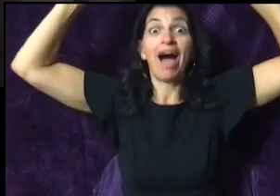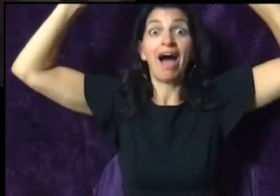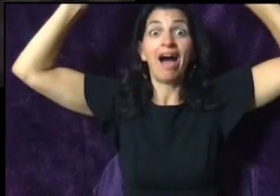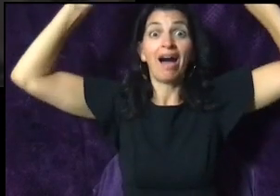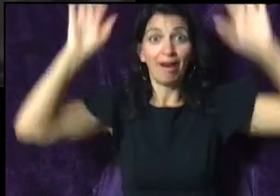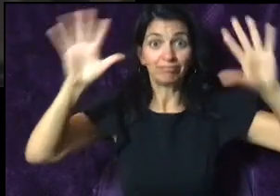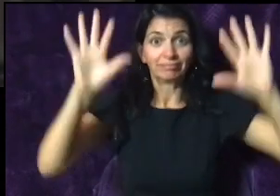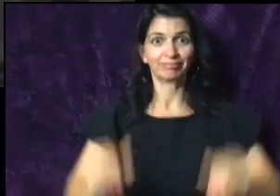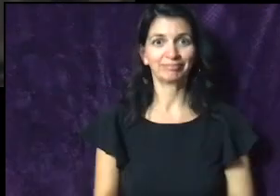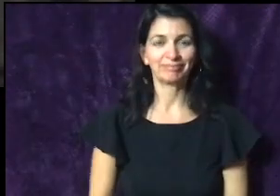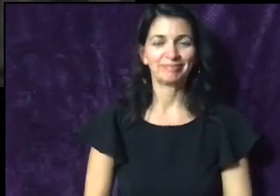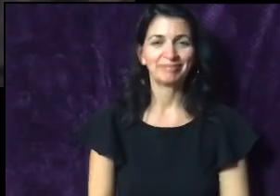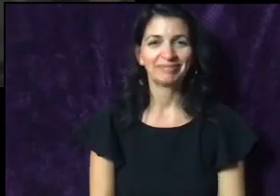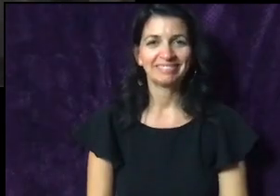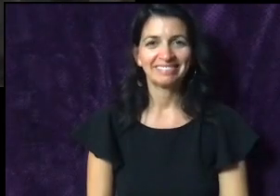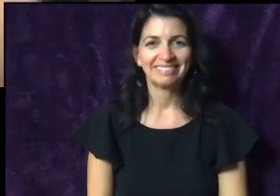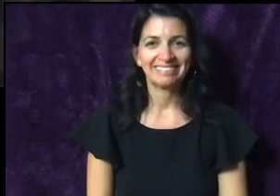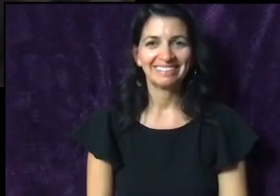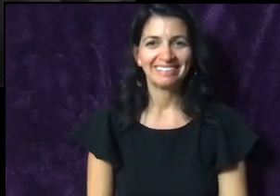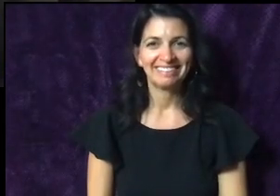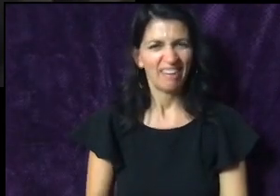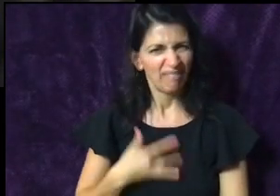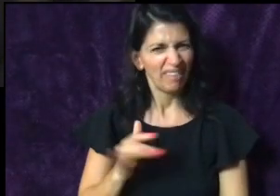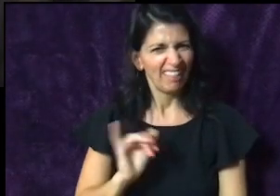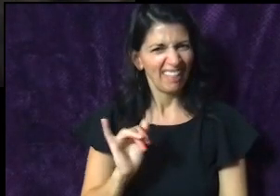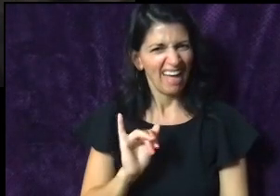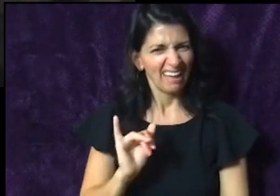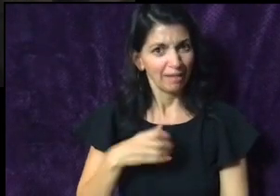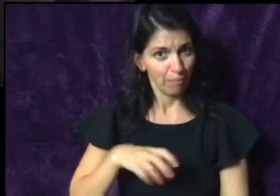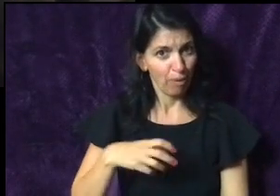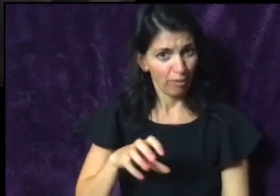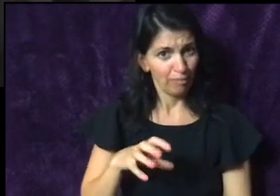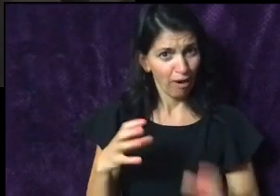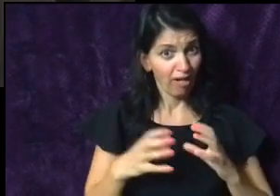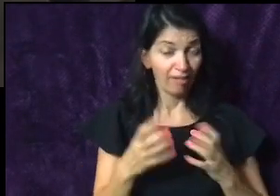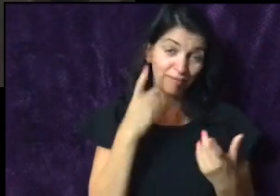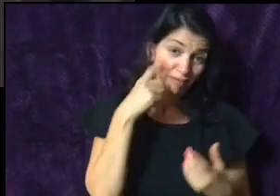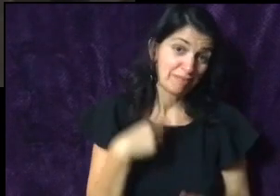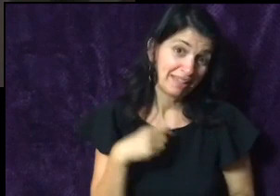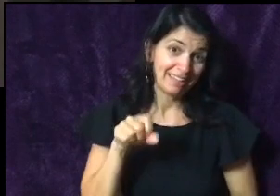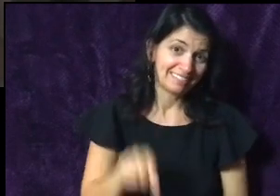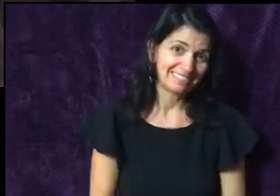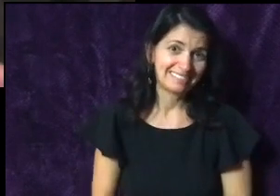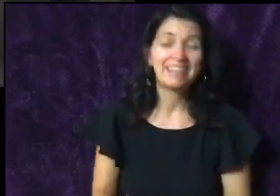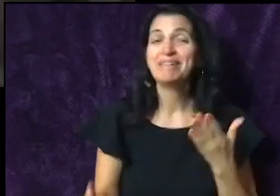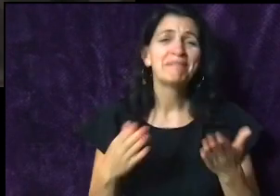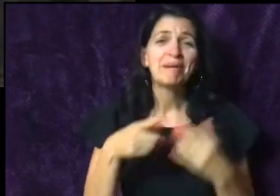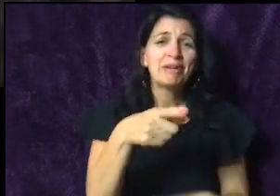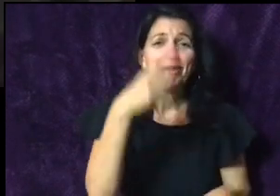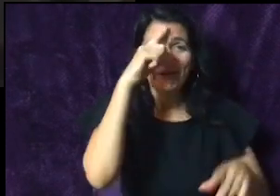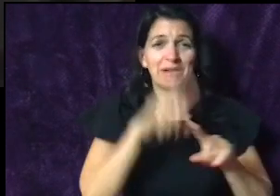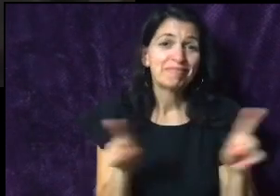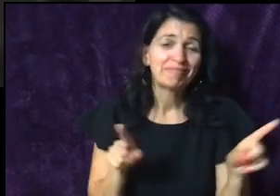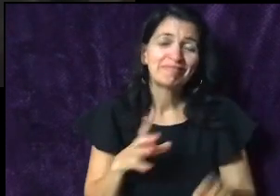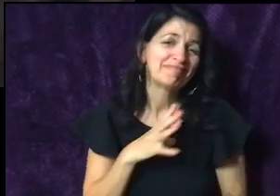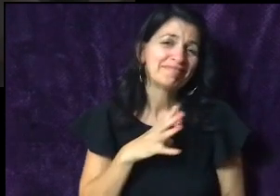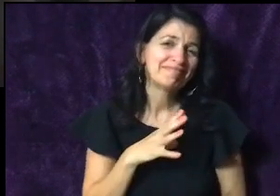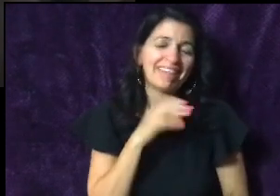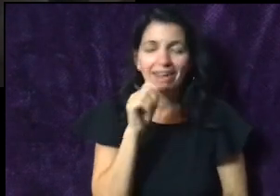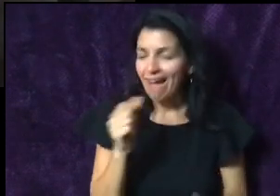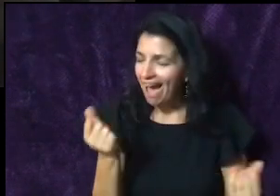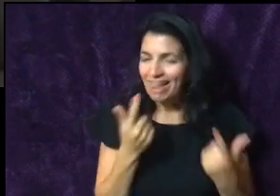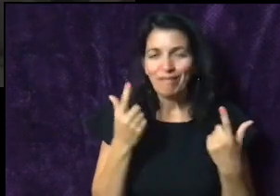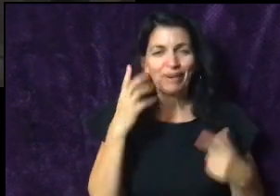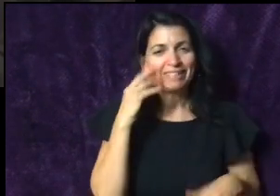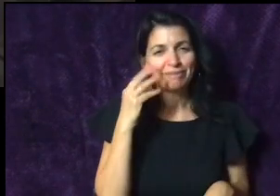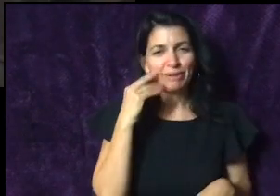dum. Ba-dam! Does that feel like a bowling ball hitting a strike? For me, it does. Maybe it doesn't for you, and that's okay too. Not